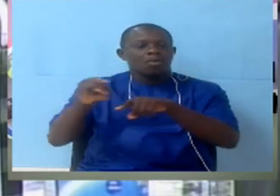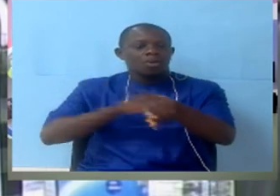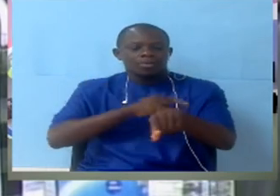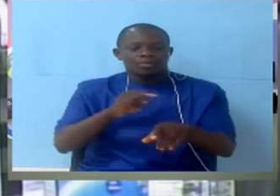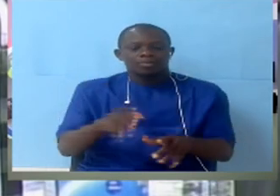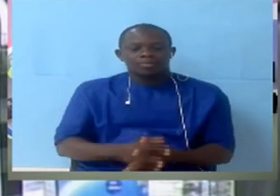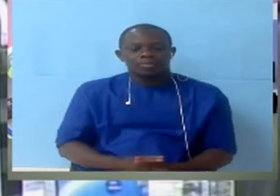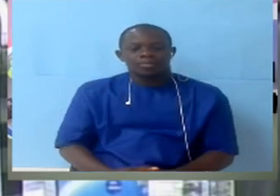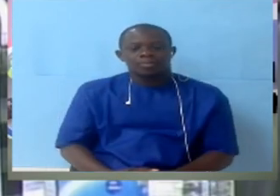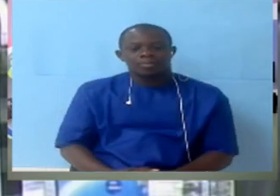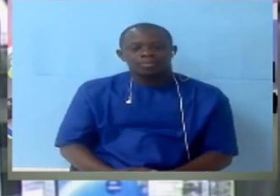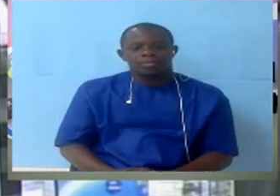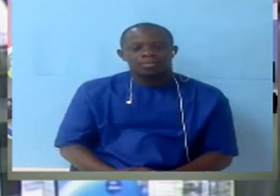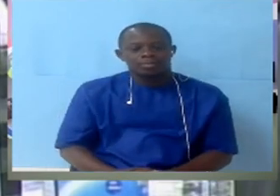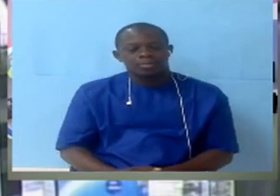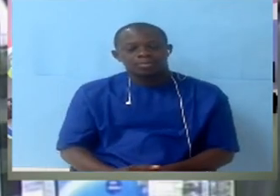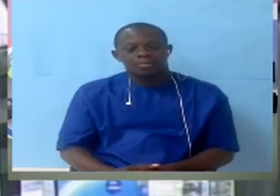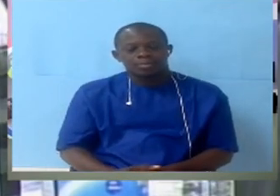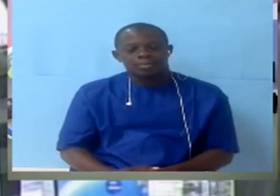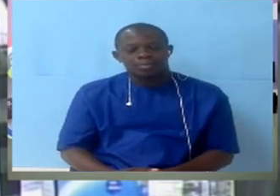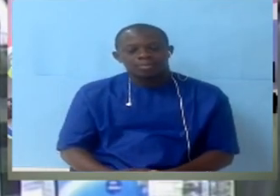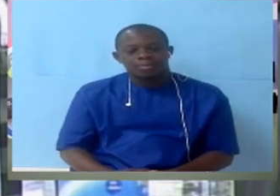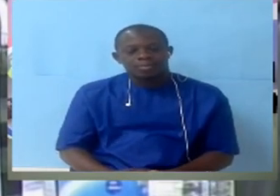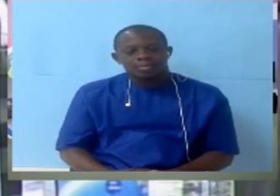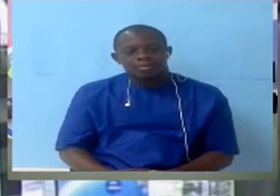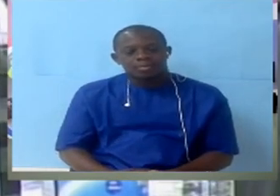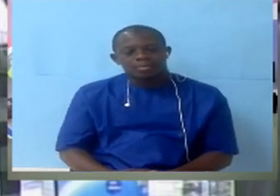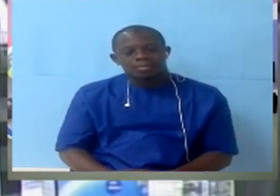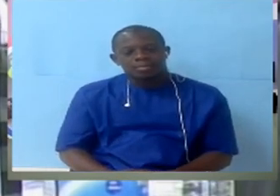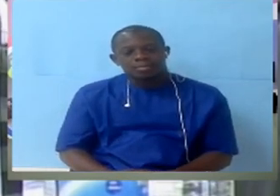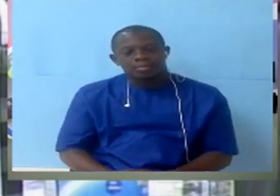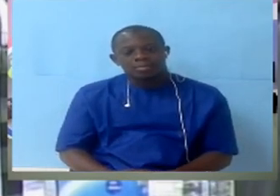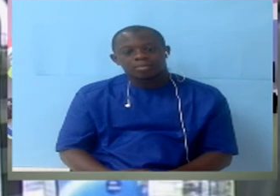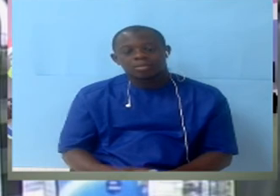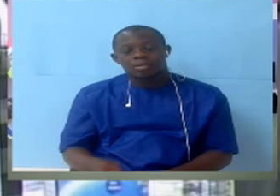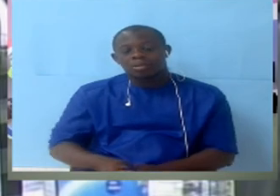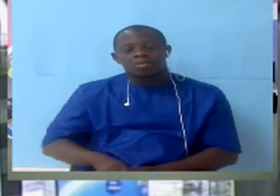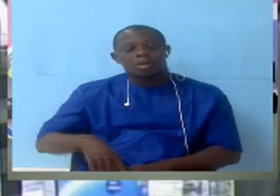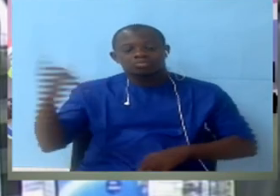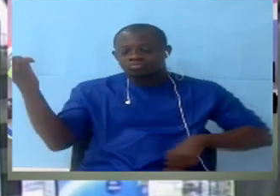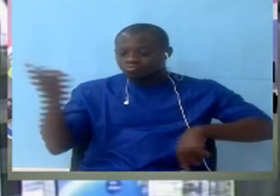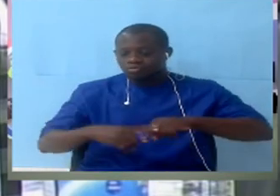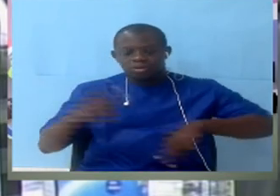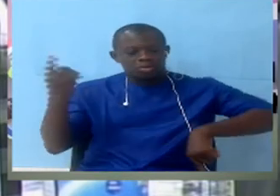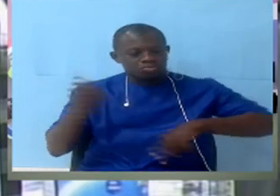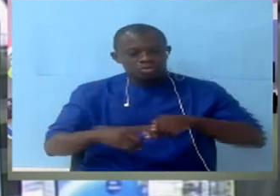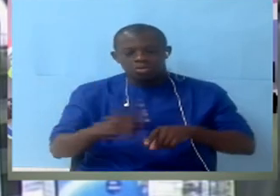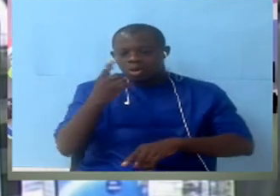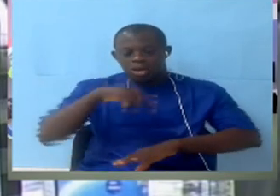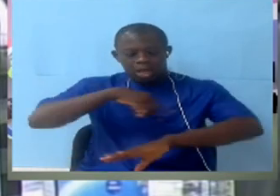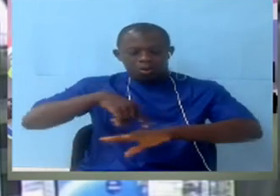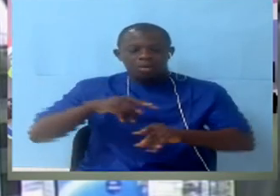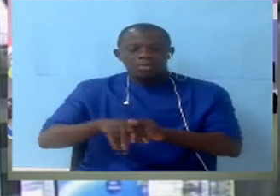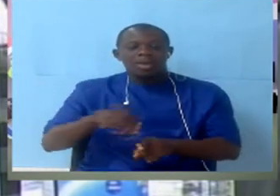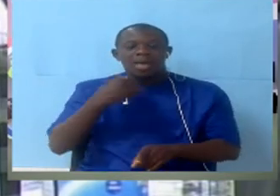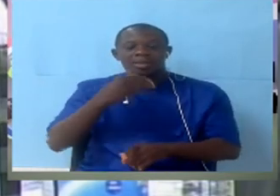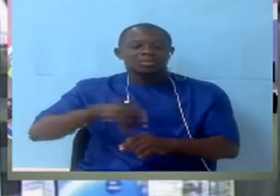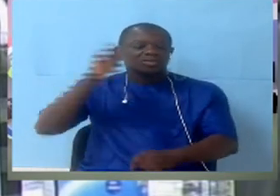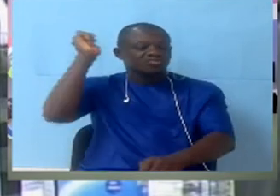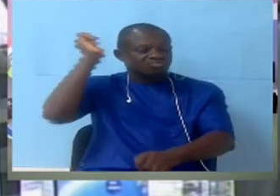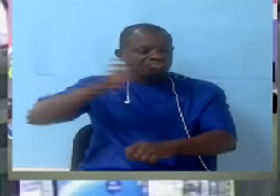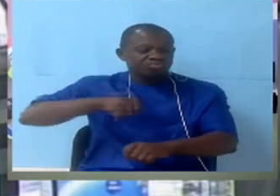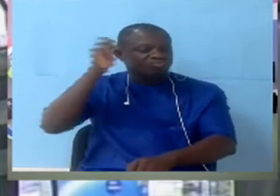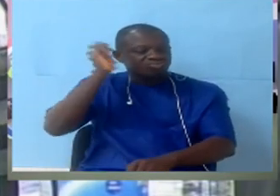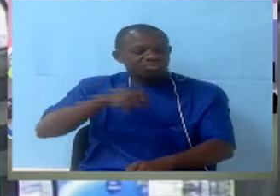wanted jealousy at that kele pala. I lipa liparota for almost 1 hour. The beating went on for almost 1 hour. How many hits? How many cuts?